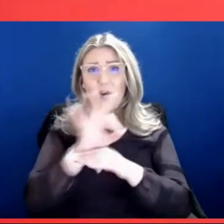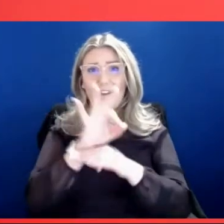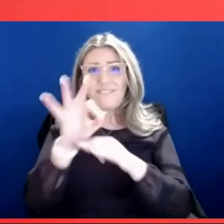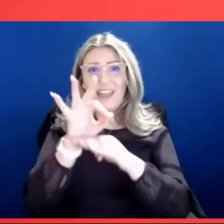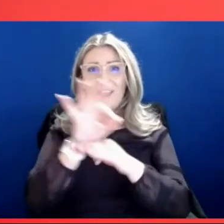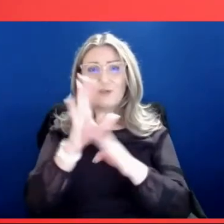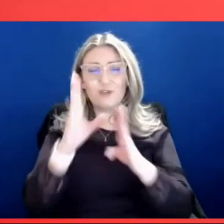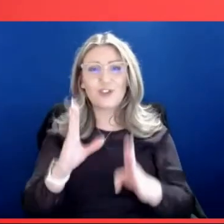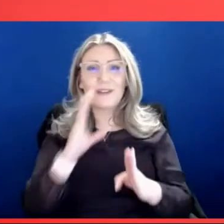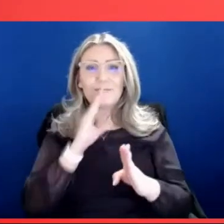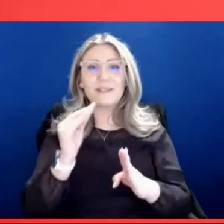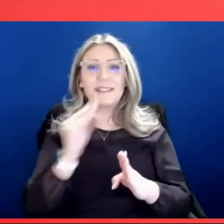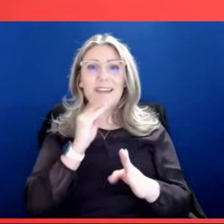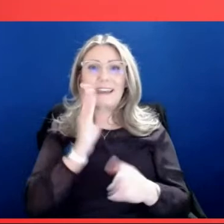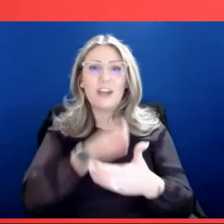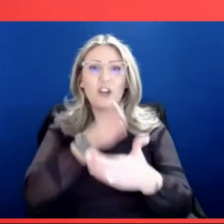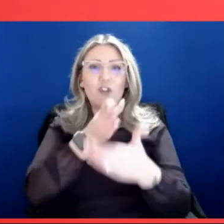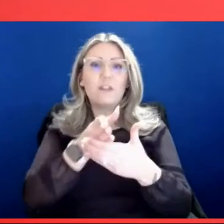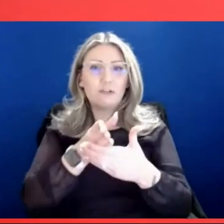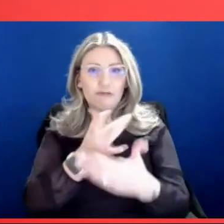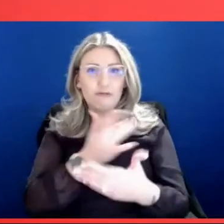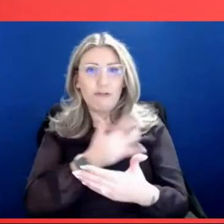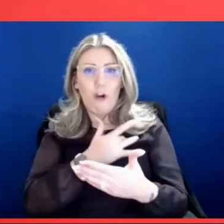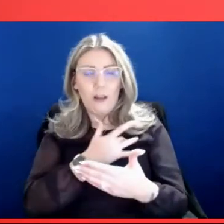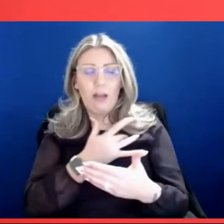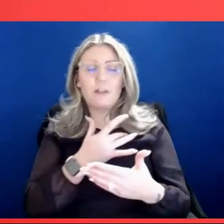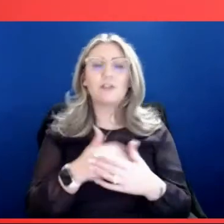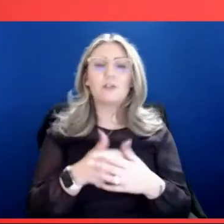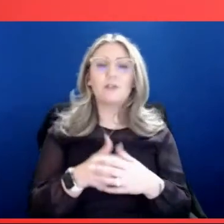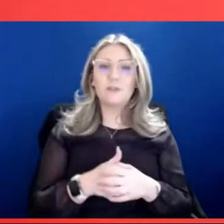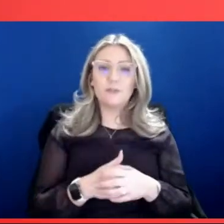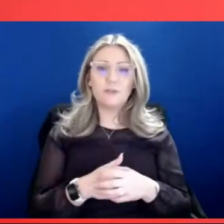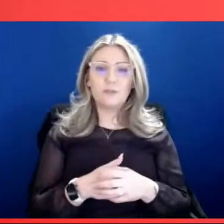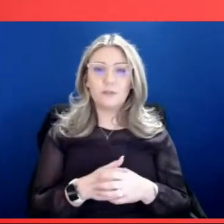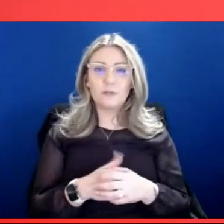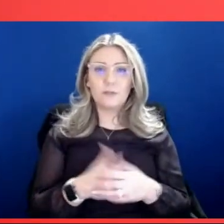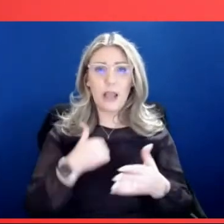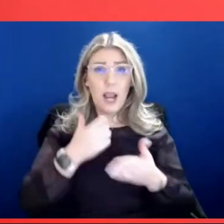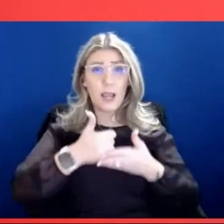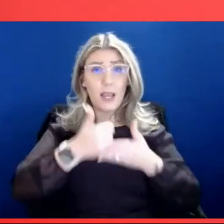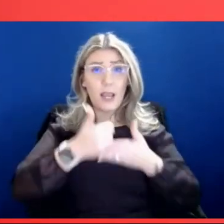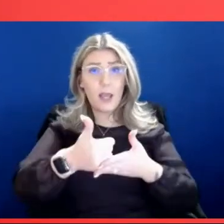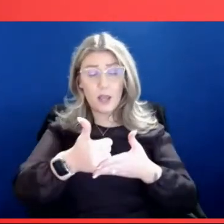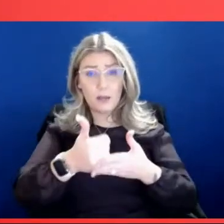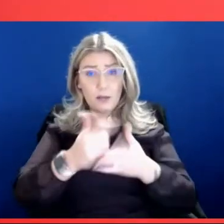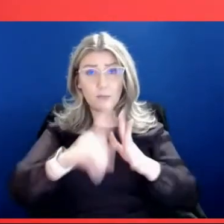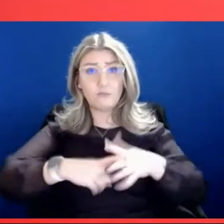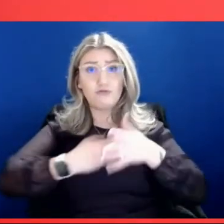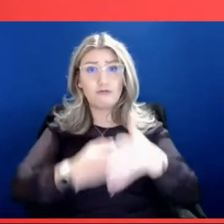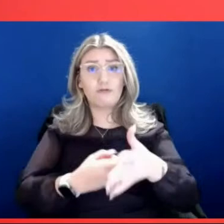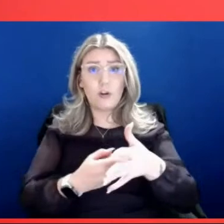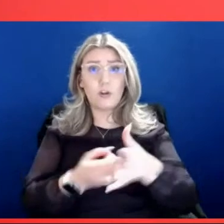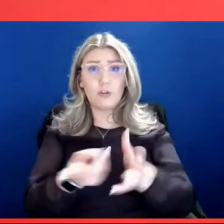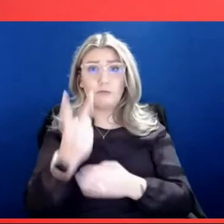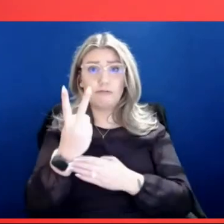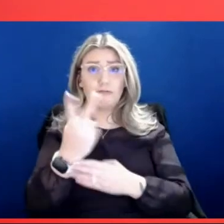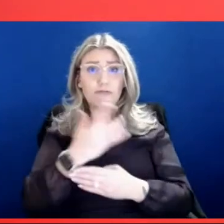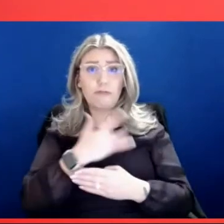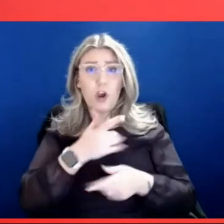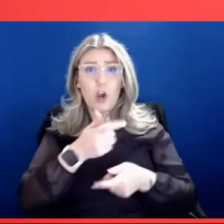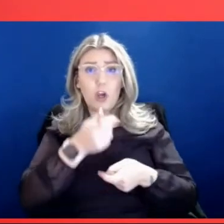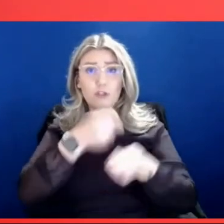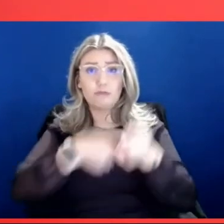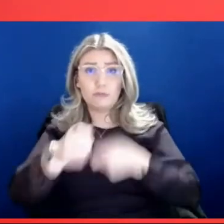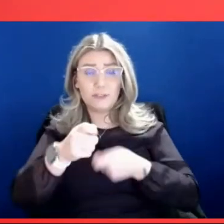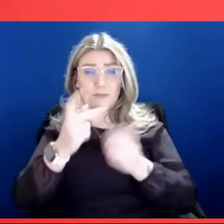interventional cardiology, and I helped start two heart transplant programs in the